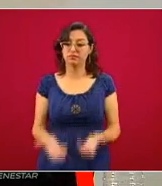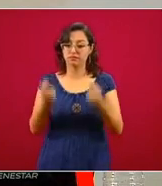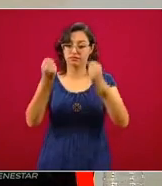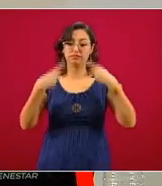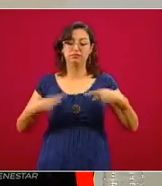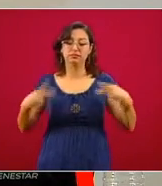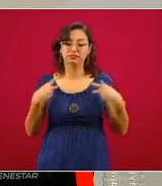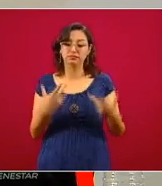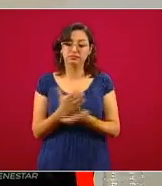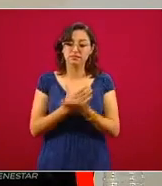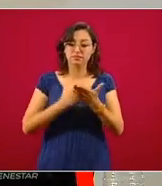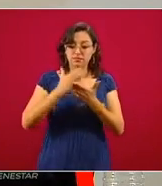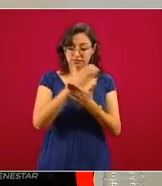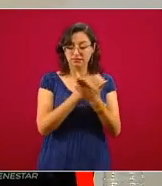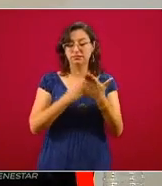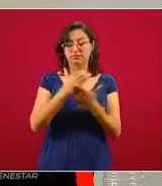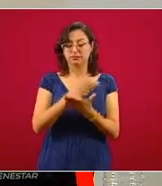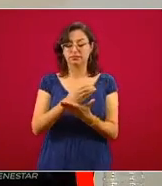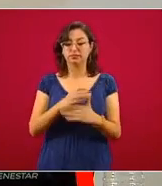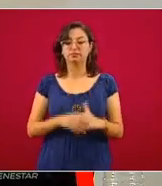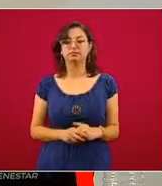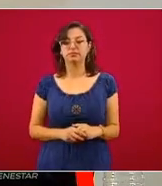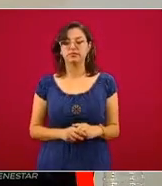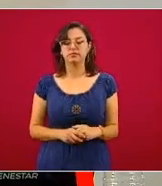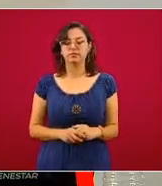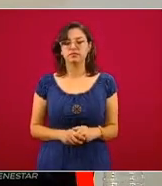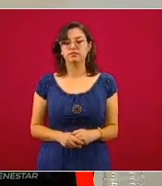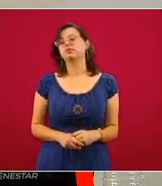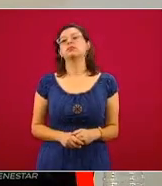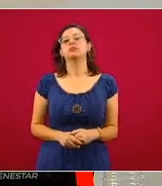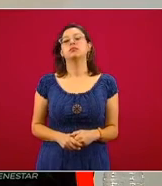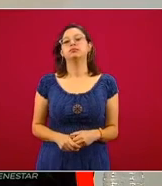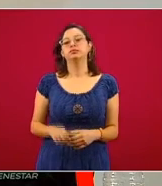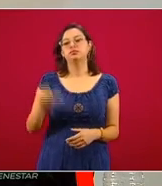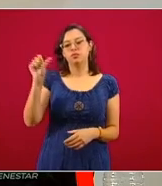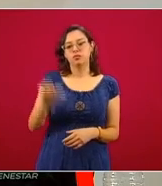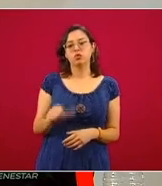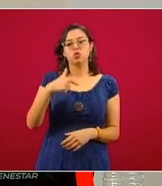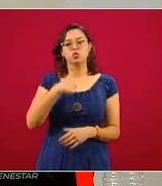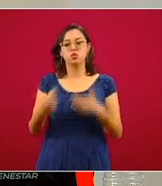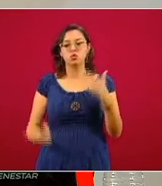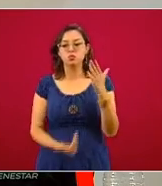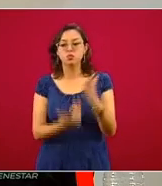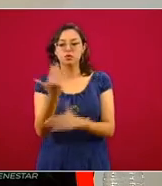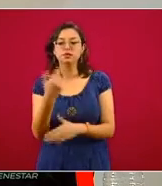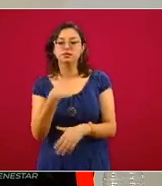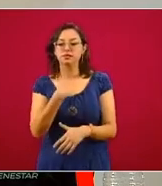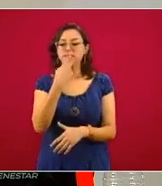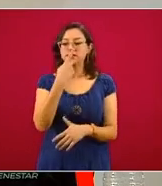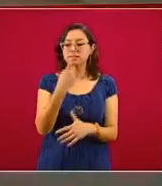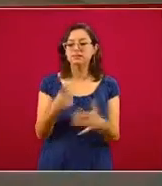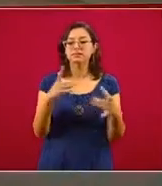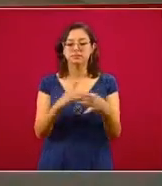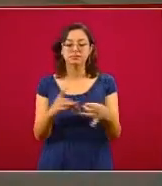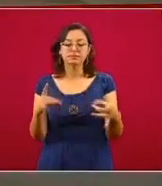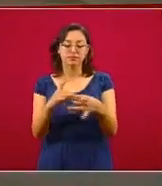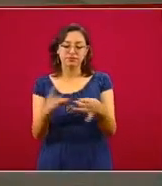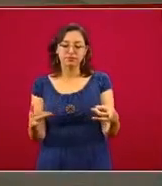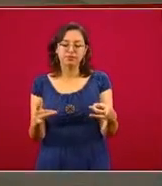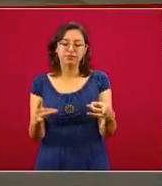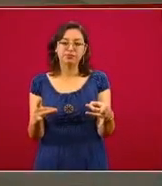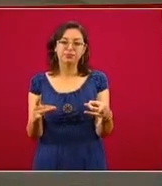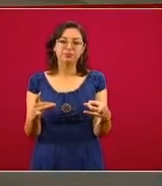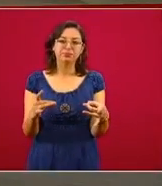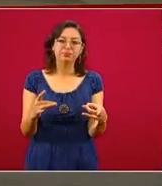saved, depending on which beds are where in hospitals. In the morning, there was another comment, and it's important to highlight